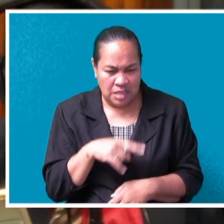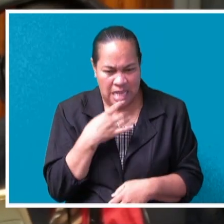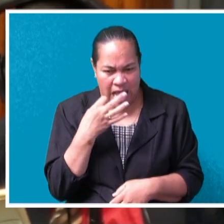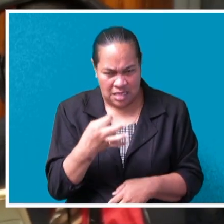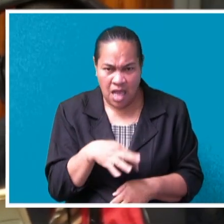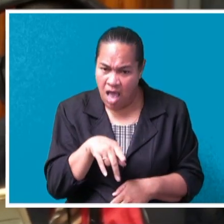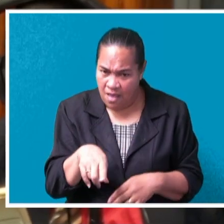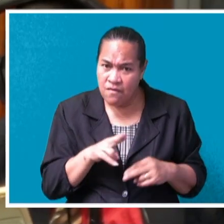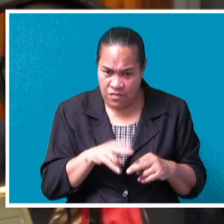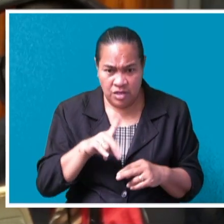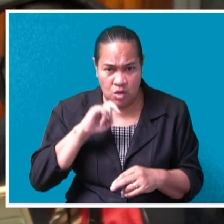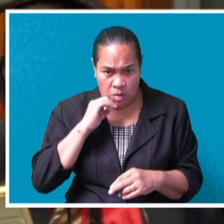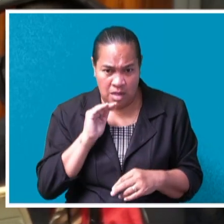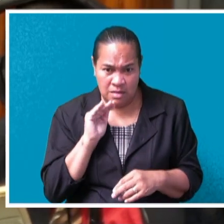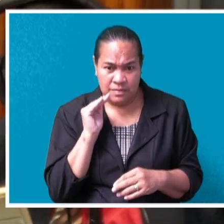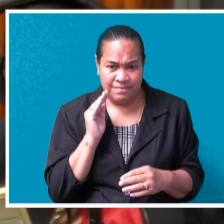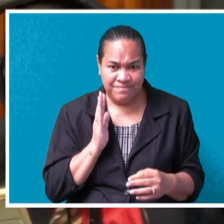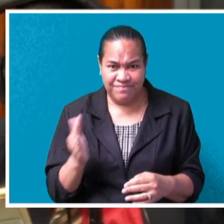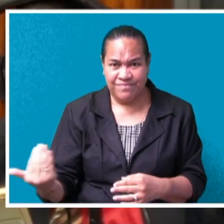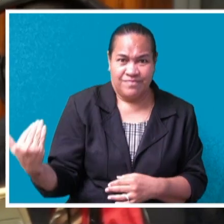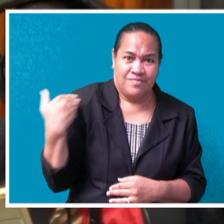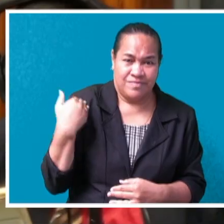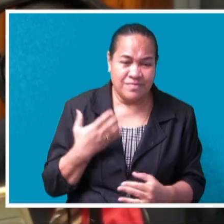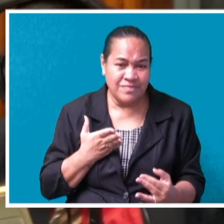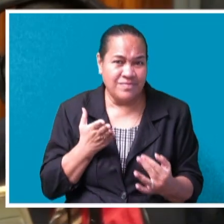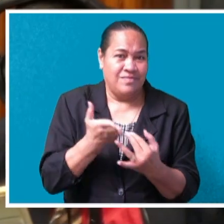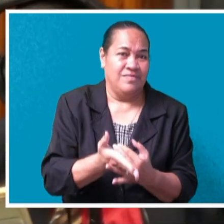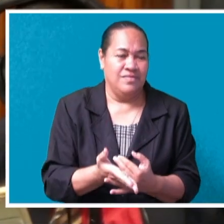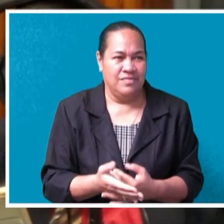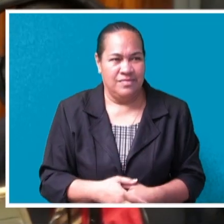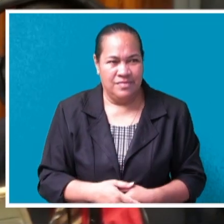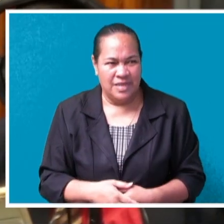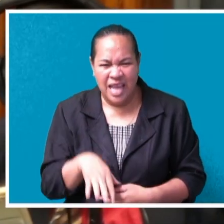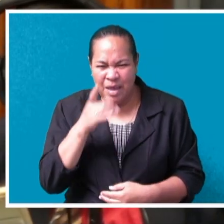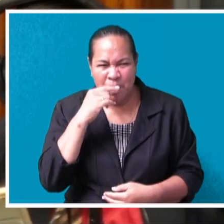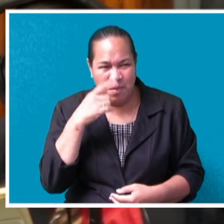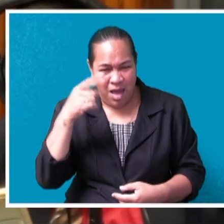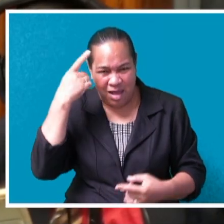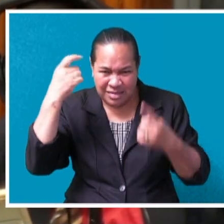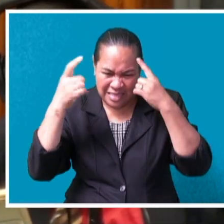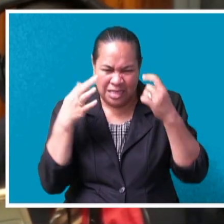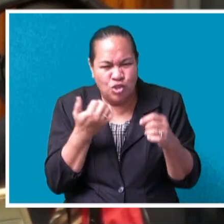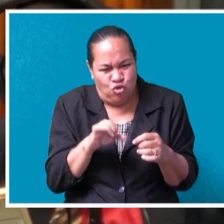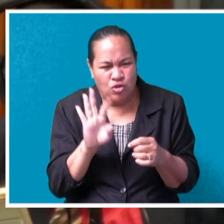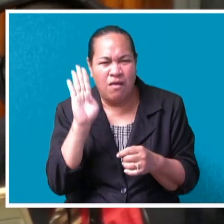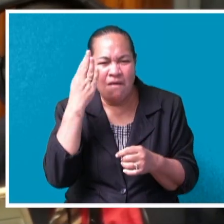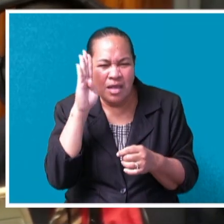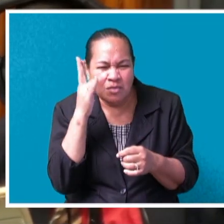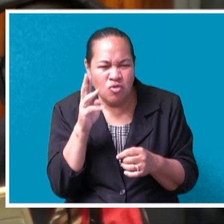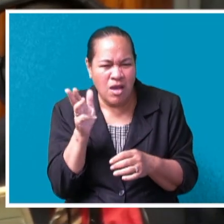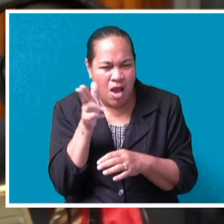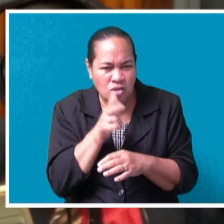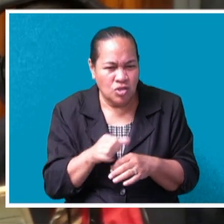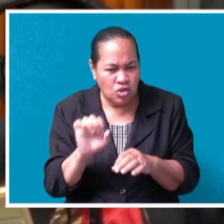and people are illegally making appeals from abroad and everywhere, particularly using social media. I would like to